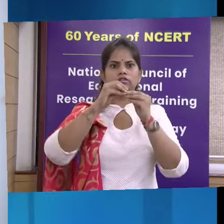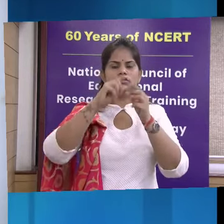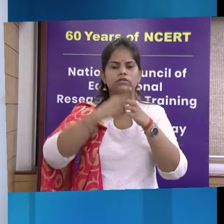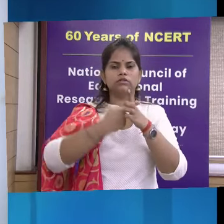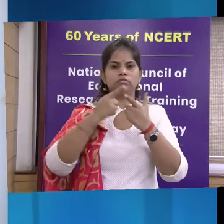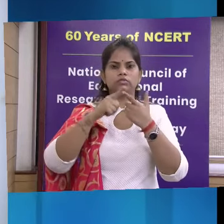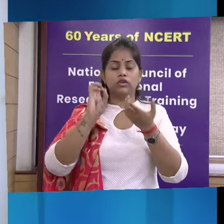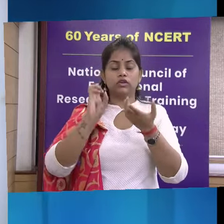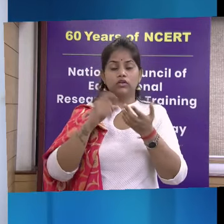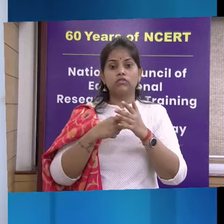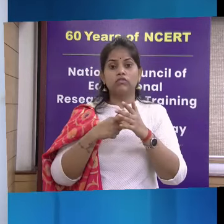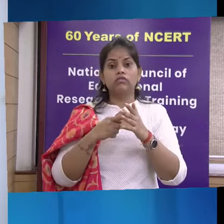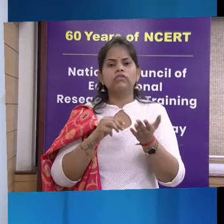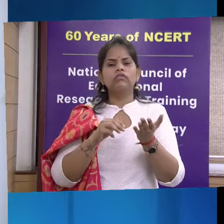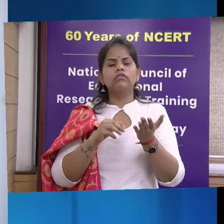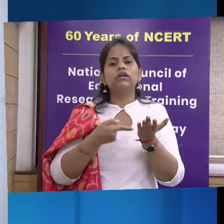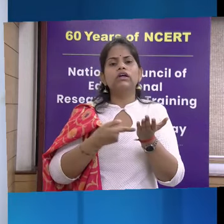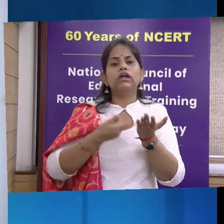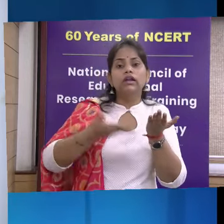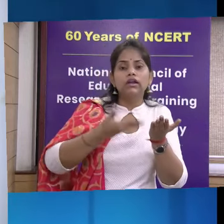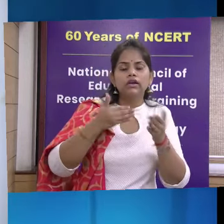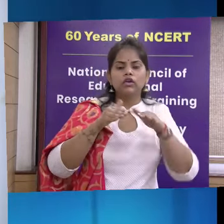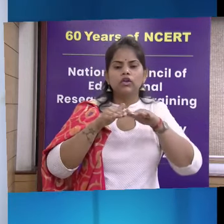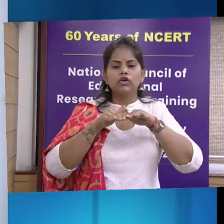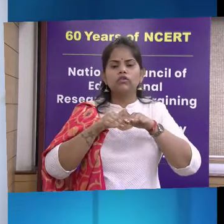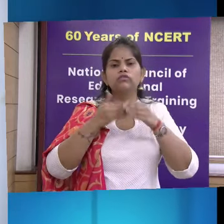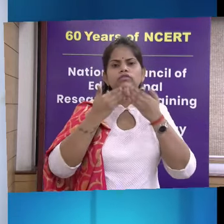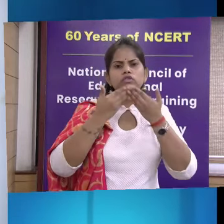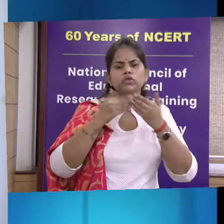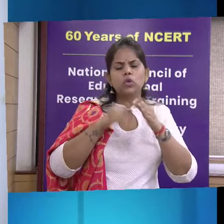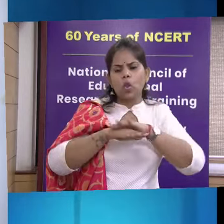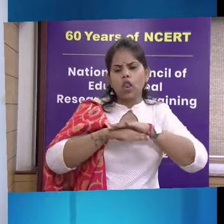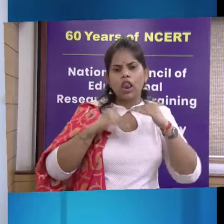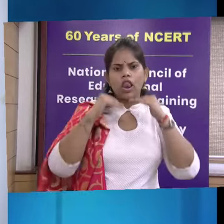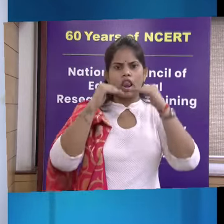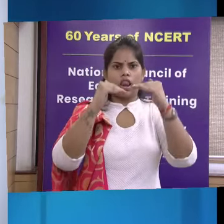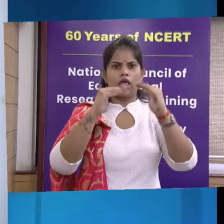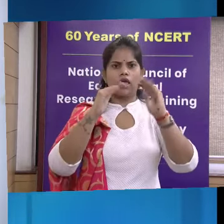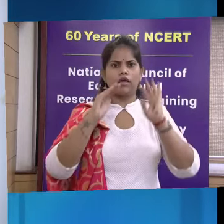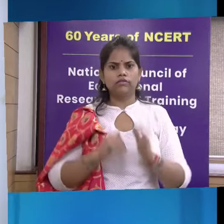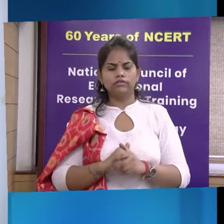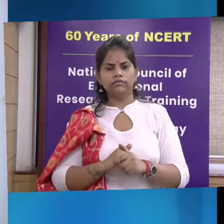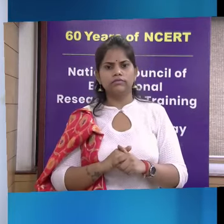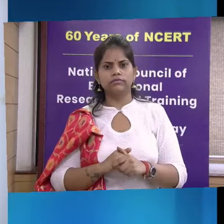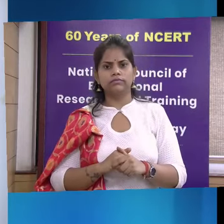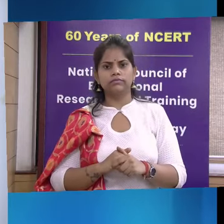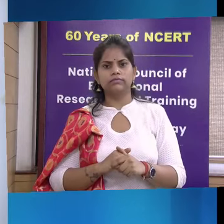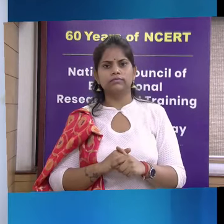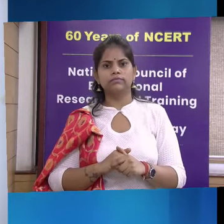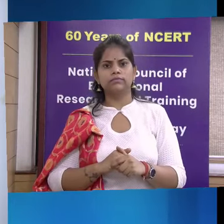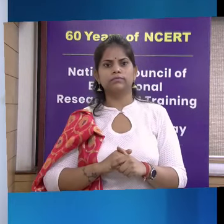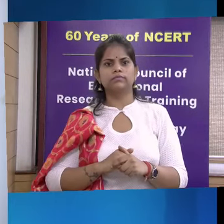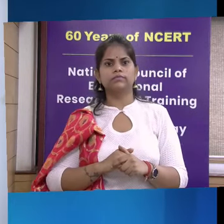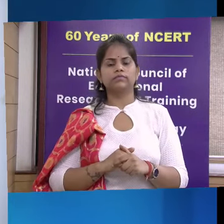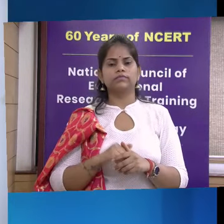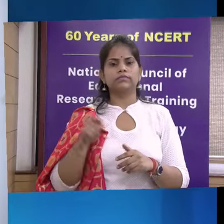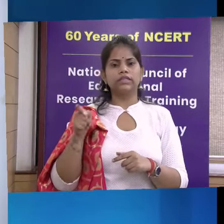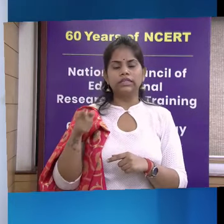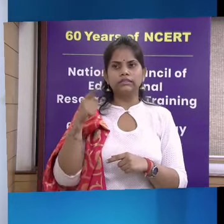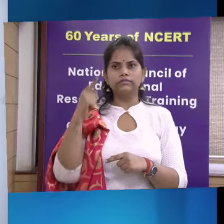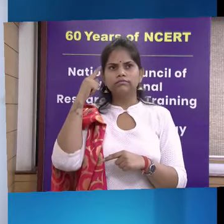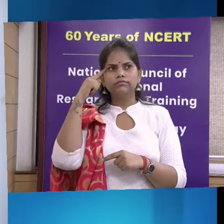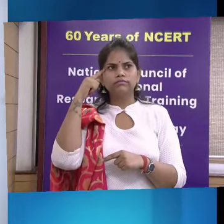level. Two, skill development is the determining factor to realize the objectives